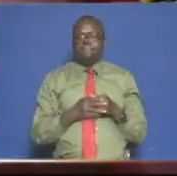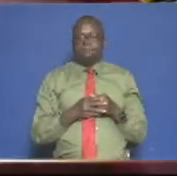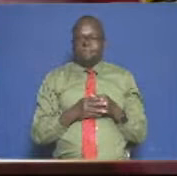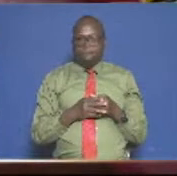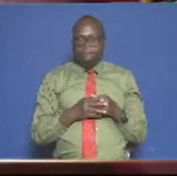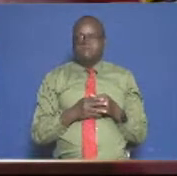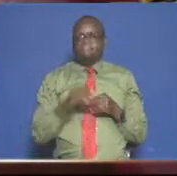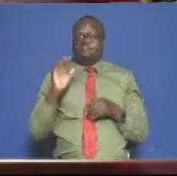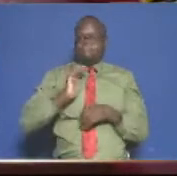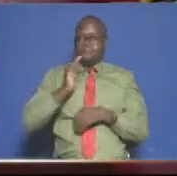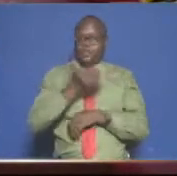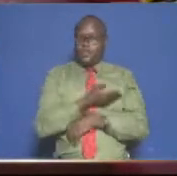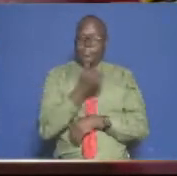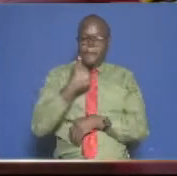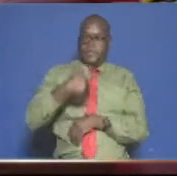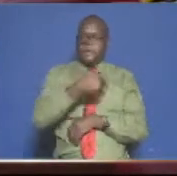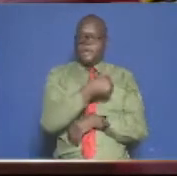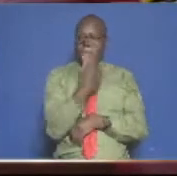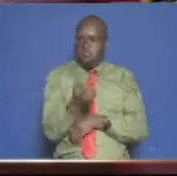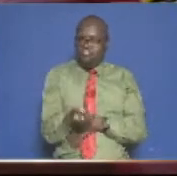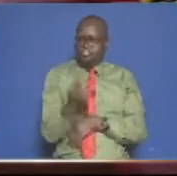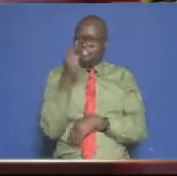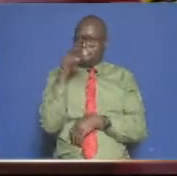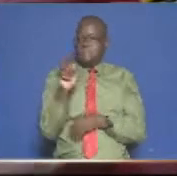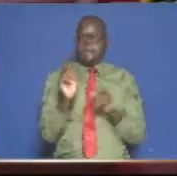as a committee, we have been raising these issues.